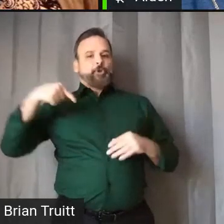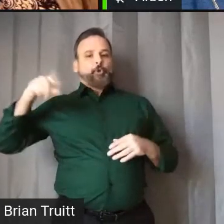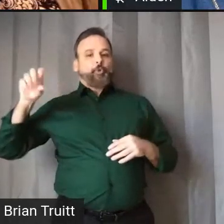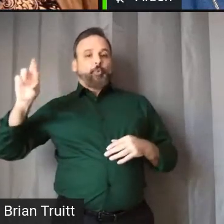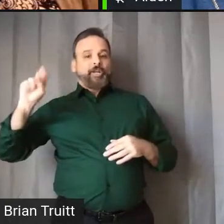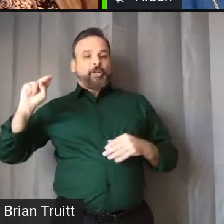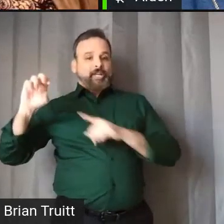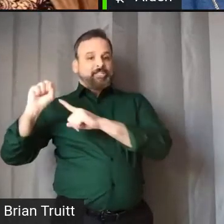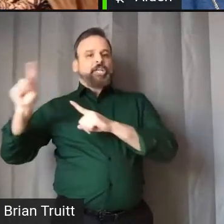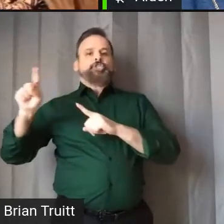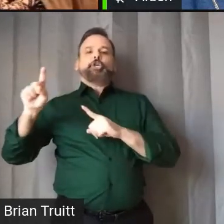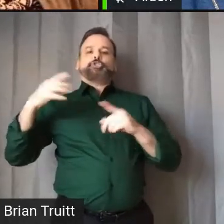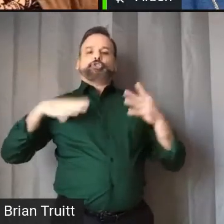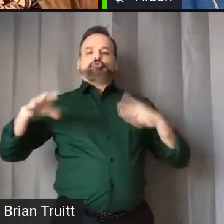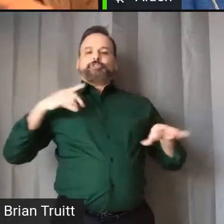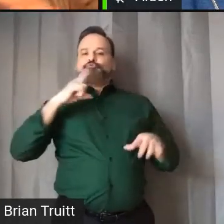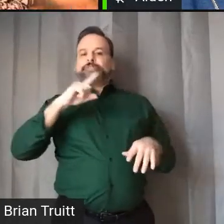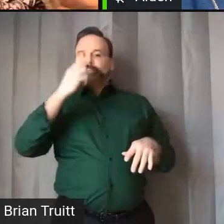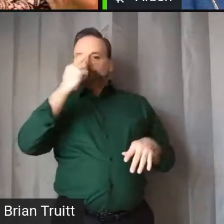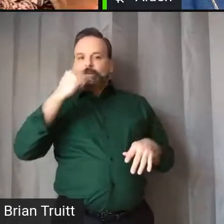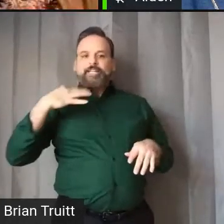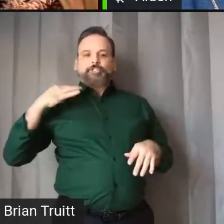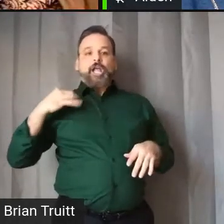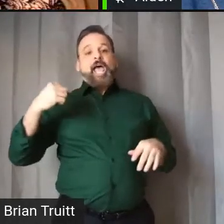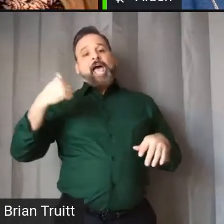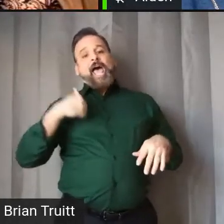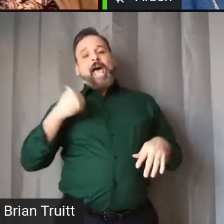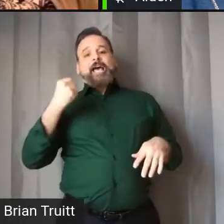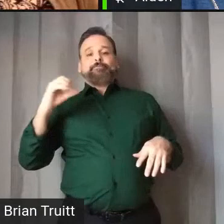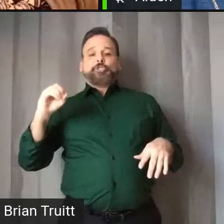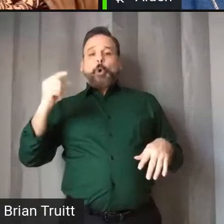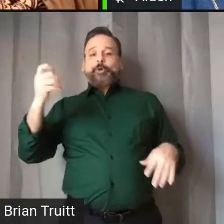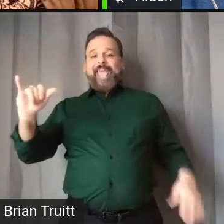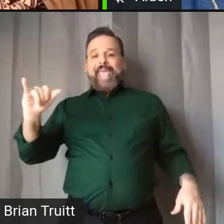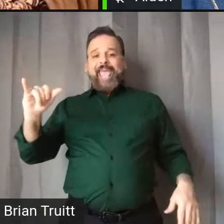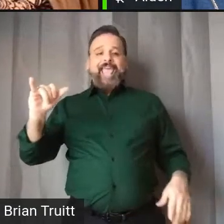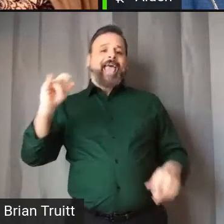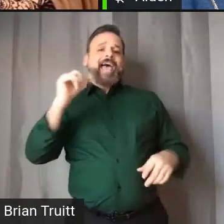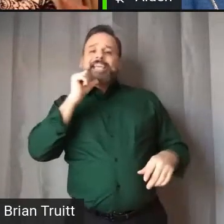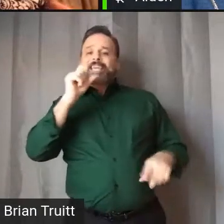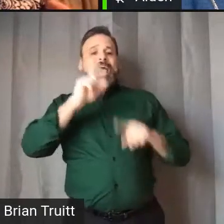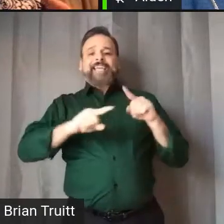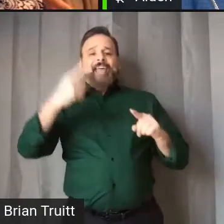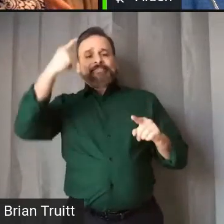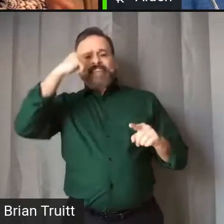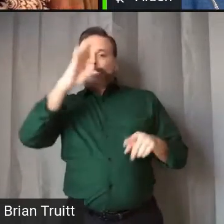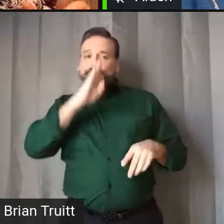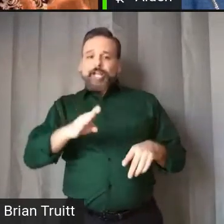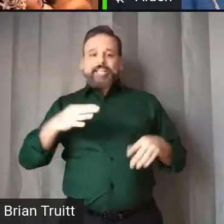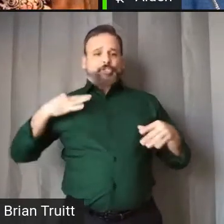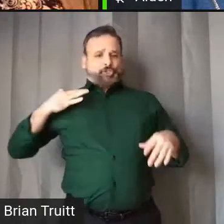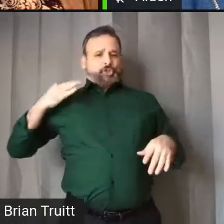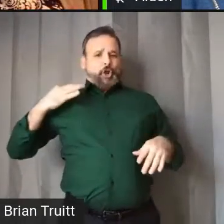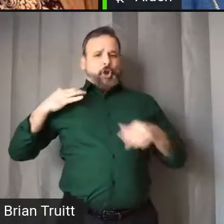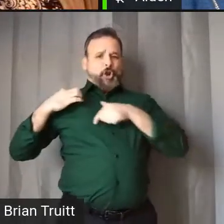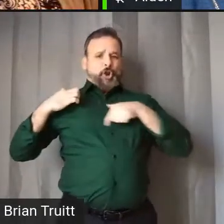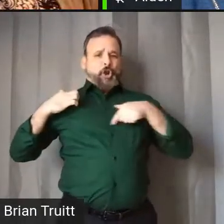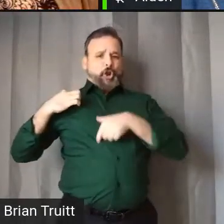really punny t-shirts. So she'll have like, I'm so gay, I can't even think straight t-shirts on and that kind of stuff. So I think that brings it, you know, makes it